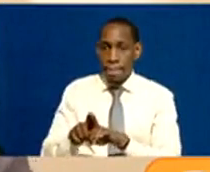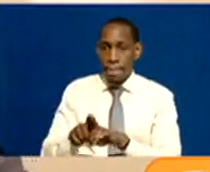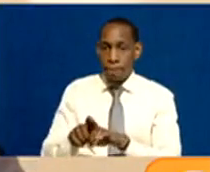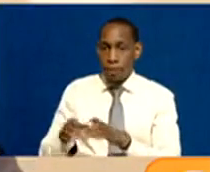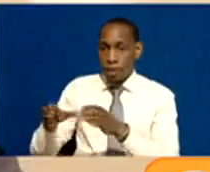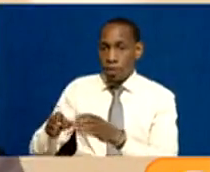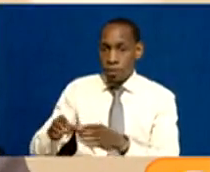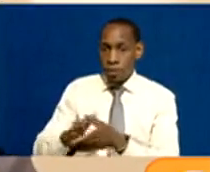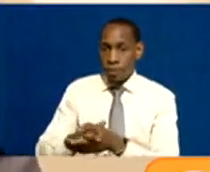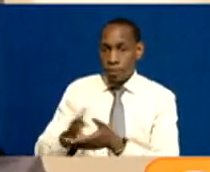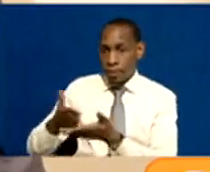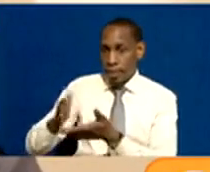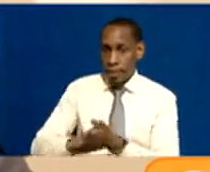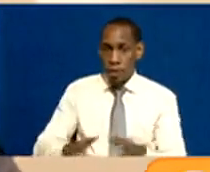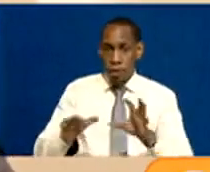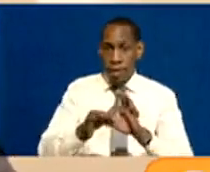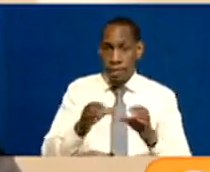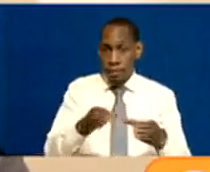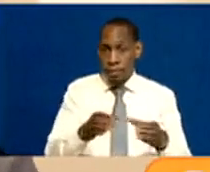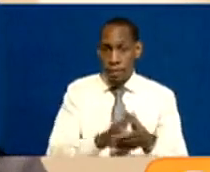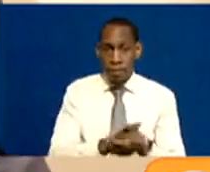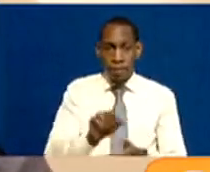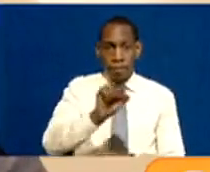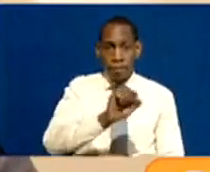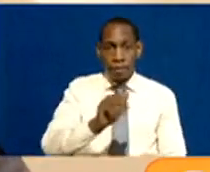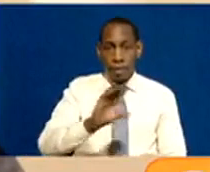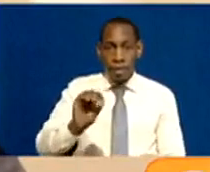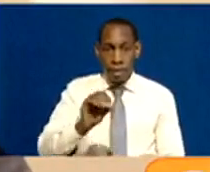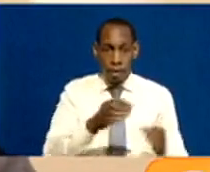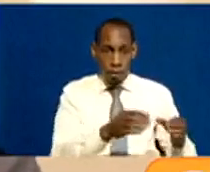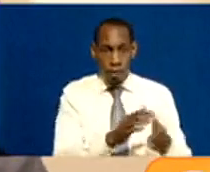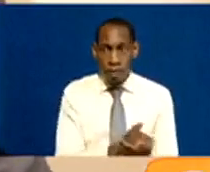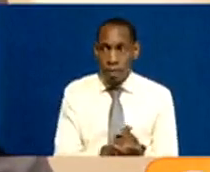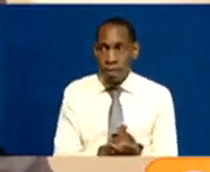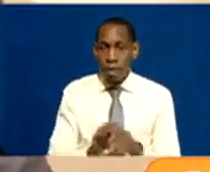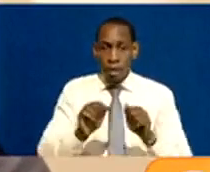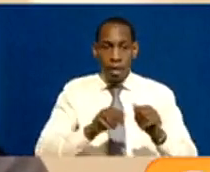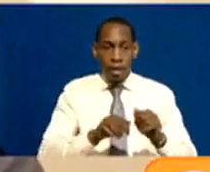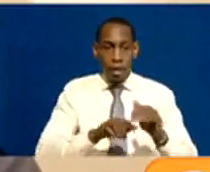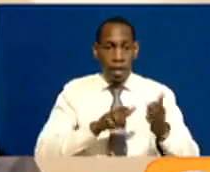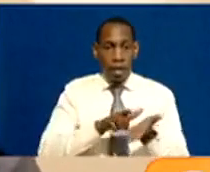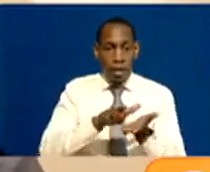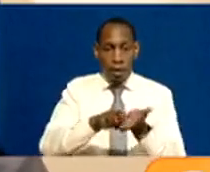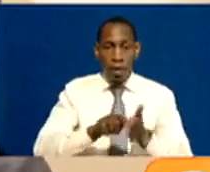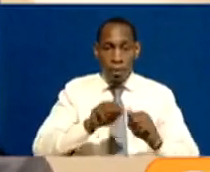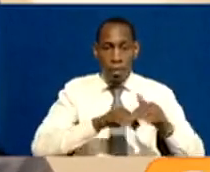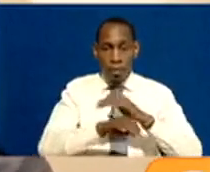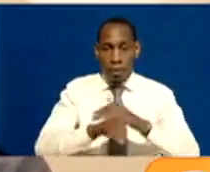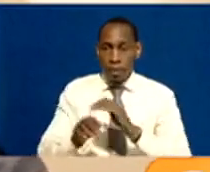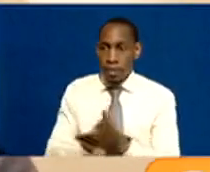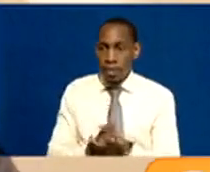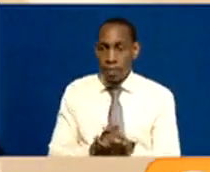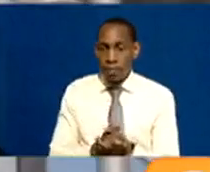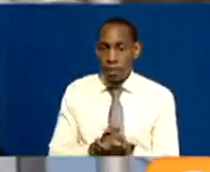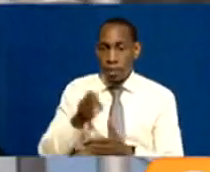chamas, cooperatives, SACOs can access credit at single-digit